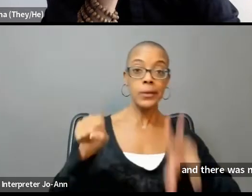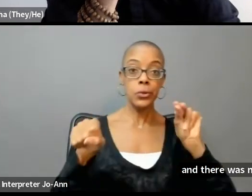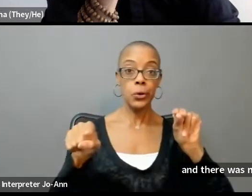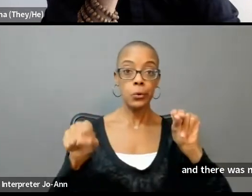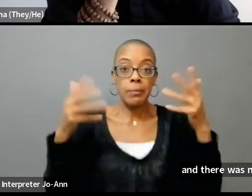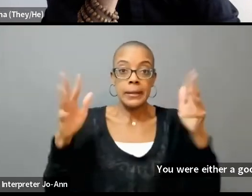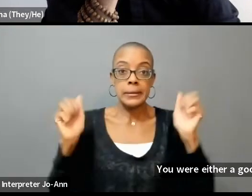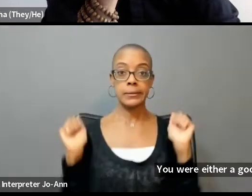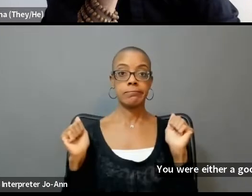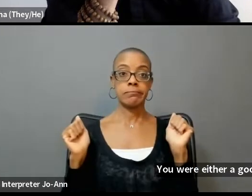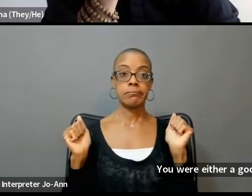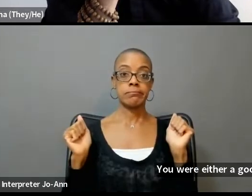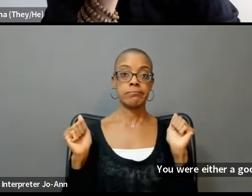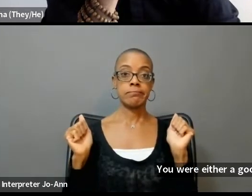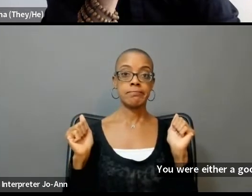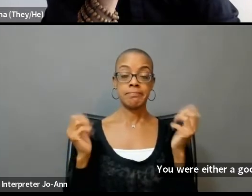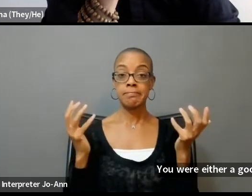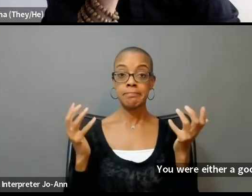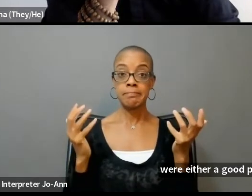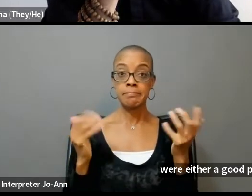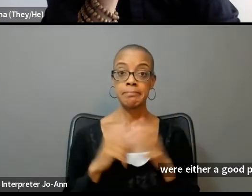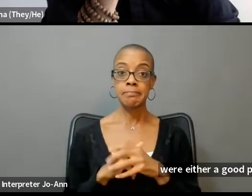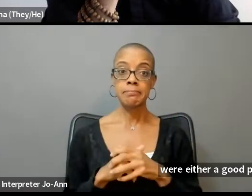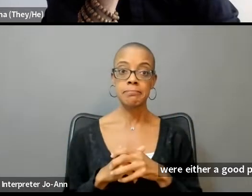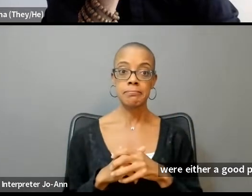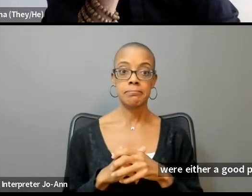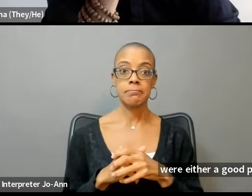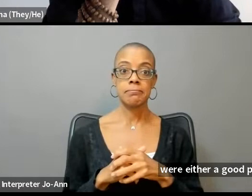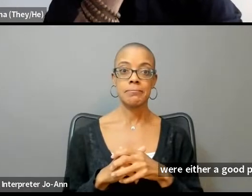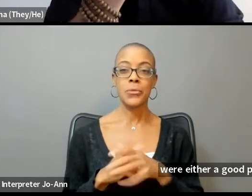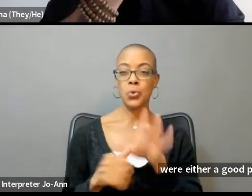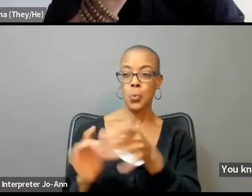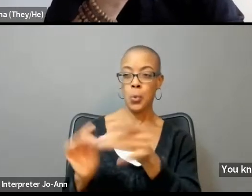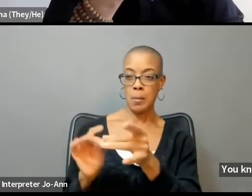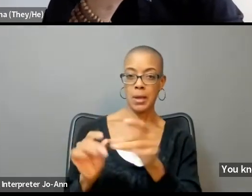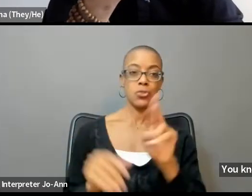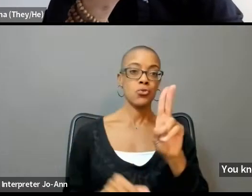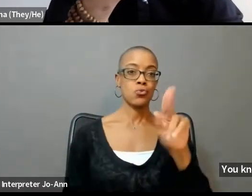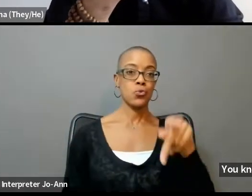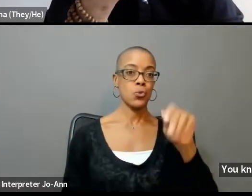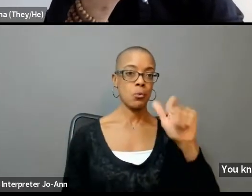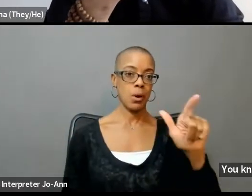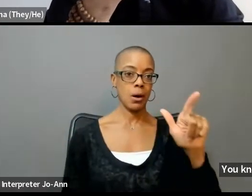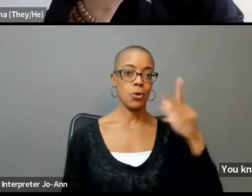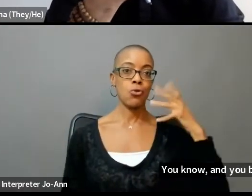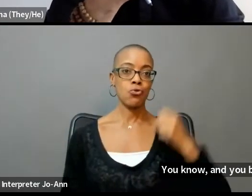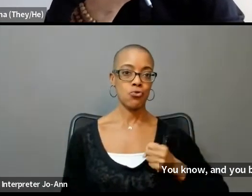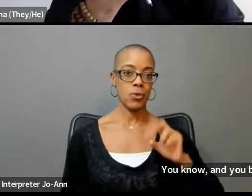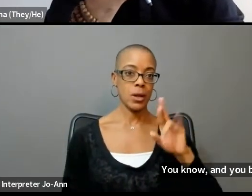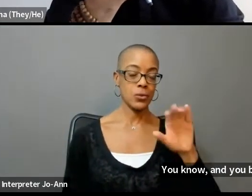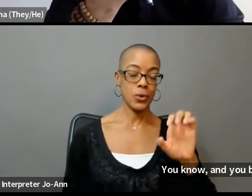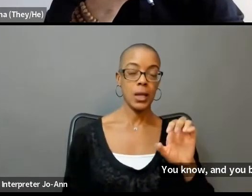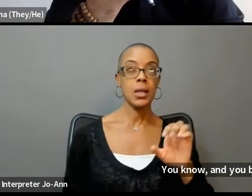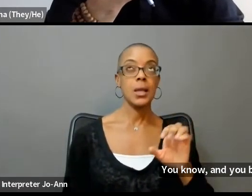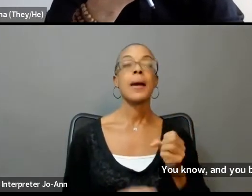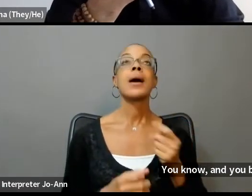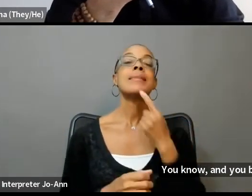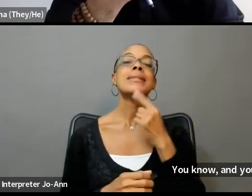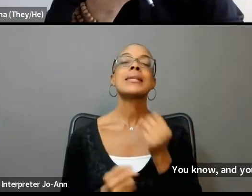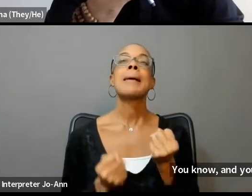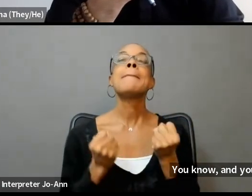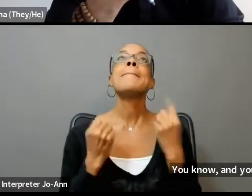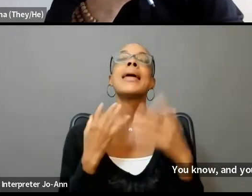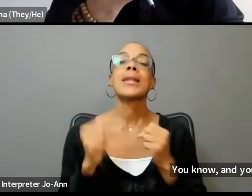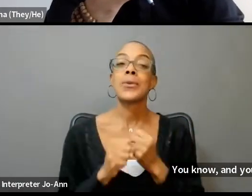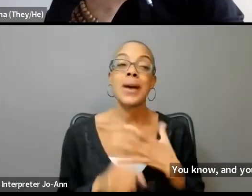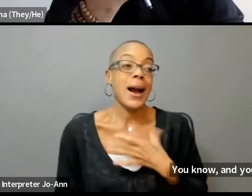And you brought up RuPaul's Drag Race. For years, I know everyone hates when I say this, but I do not like that